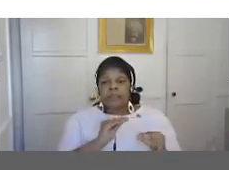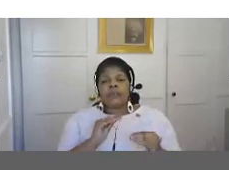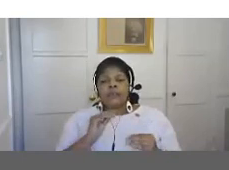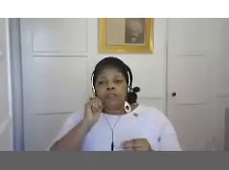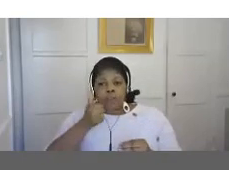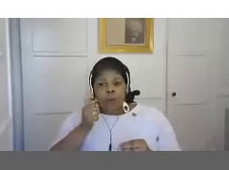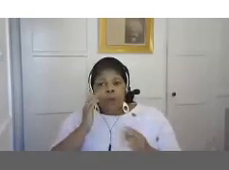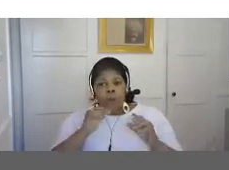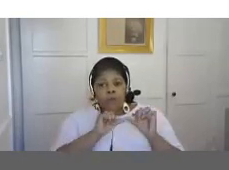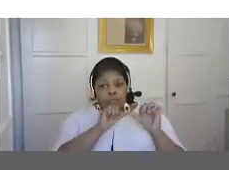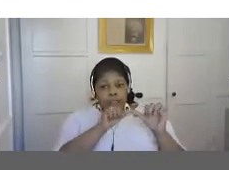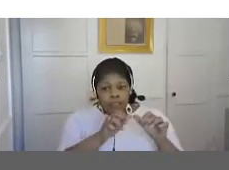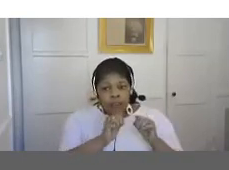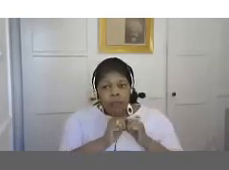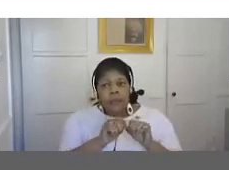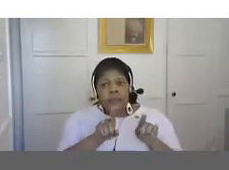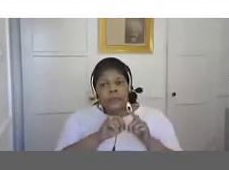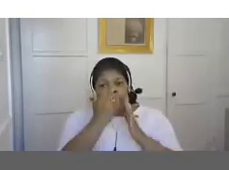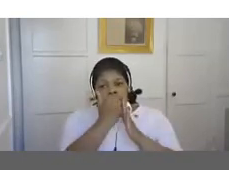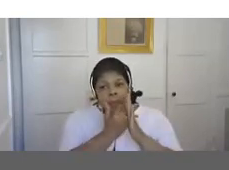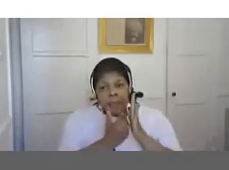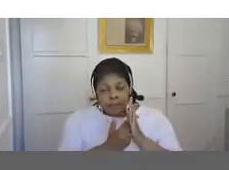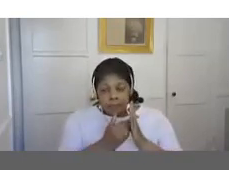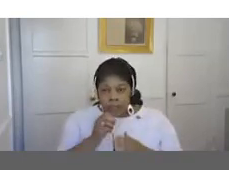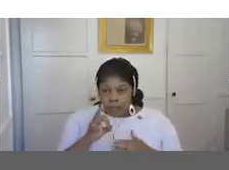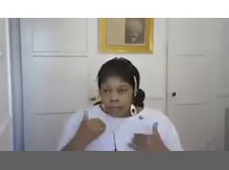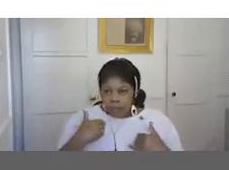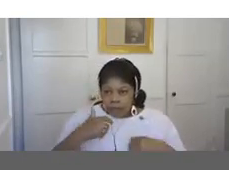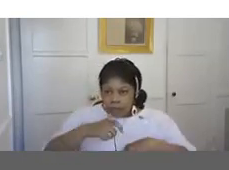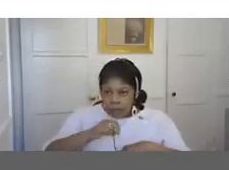the lesson tomorrow. And then if we have time, I will begin